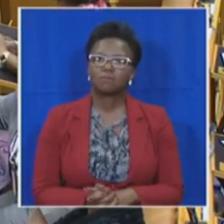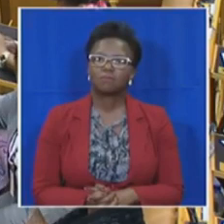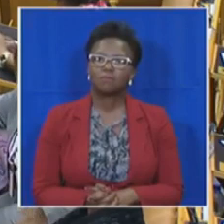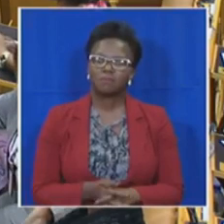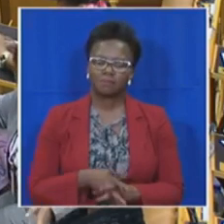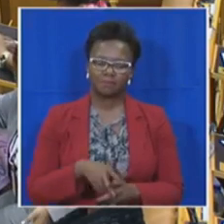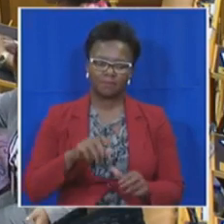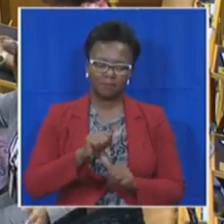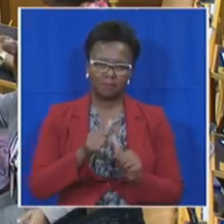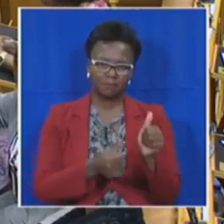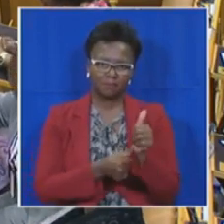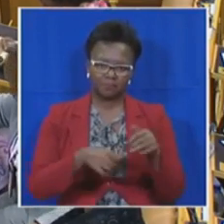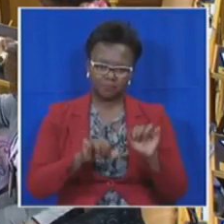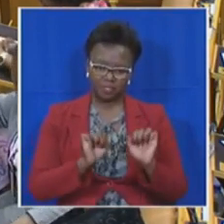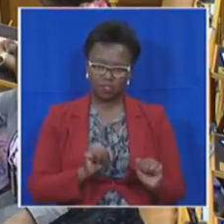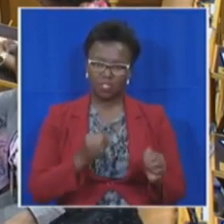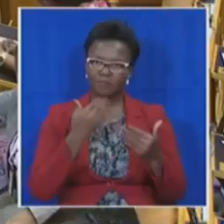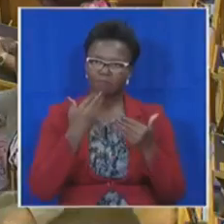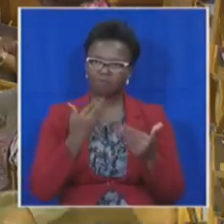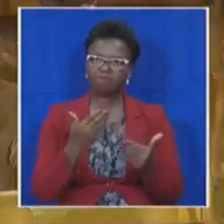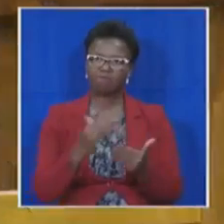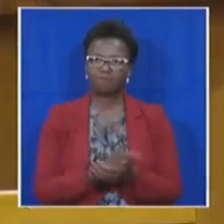Thank you, Deputy Chairperson.